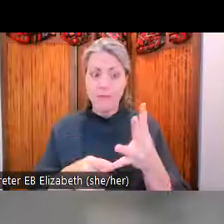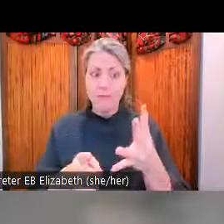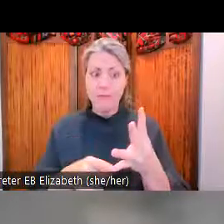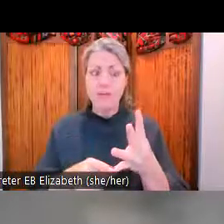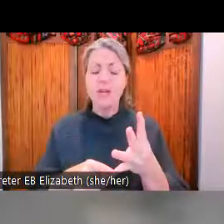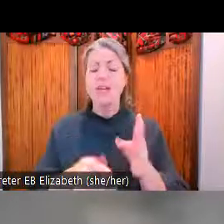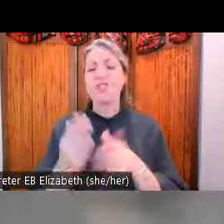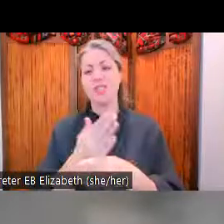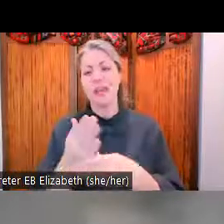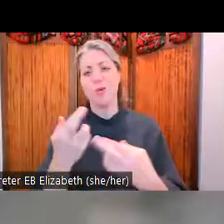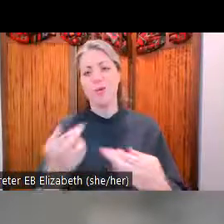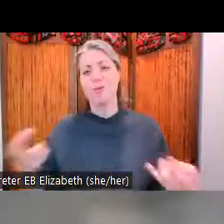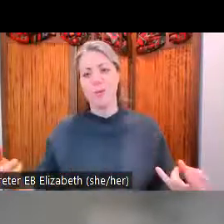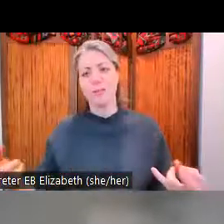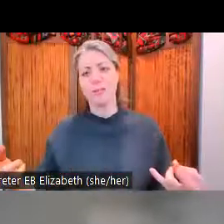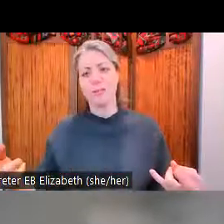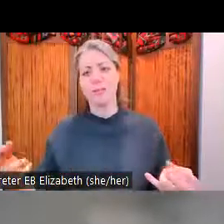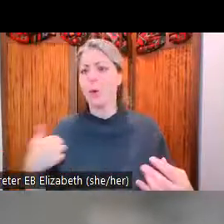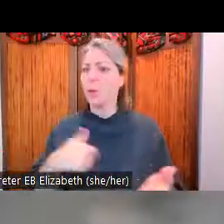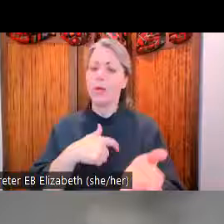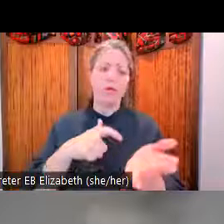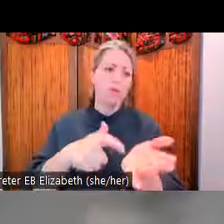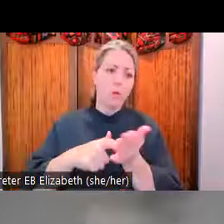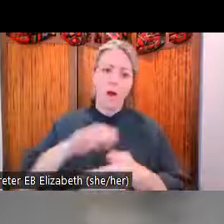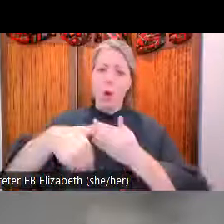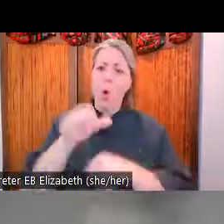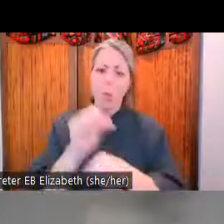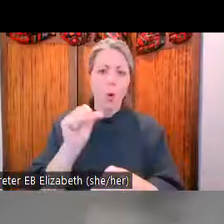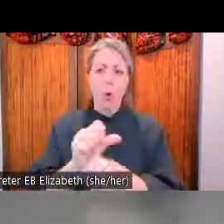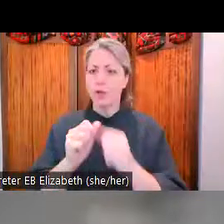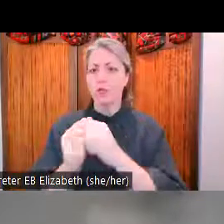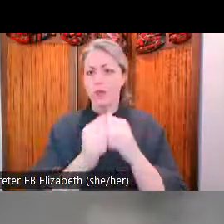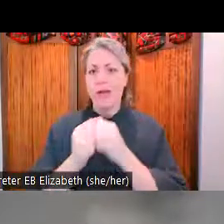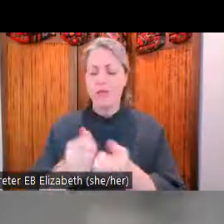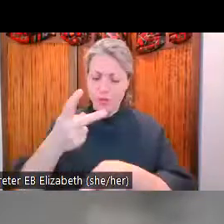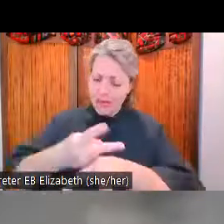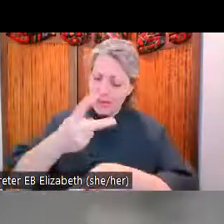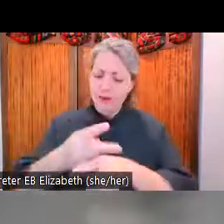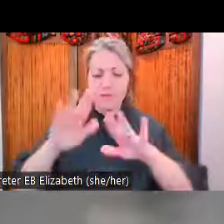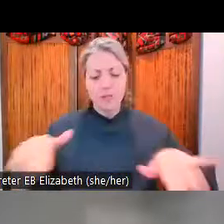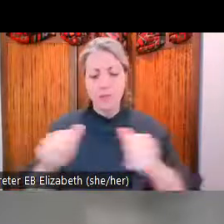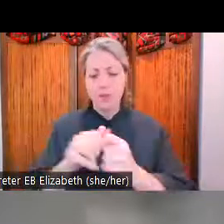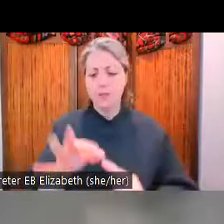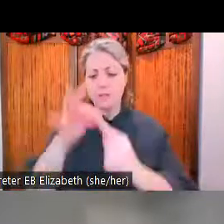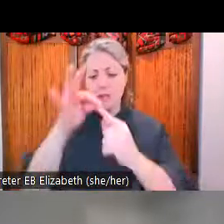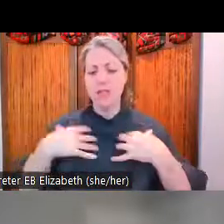will take all of us, it takes the village to care for children with complex and special health care needs.